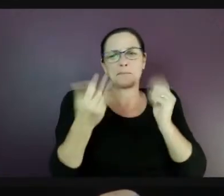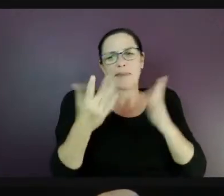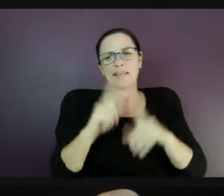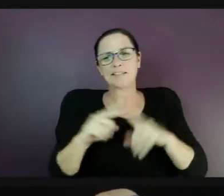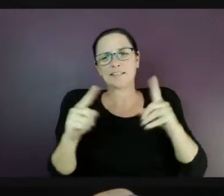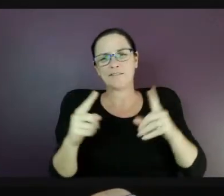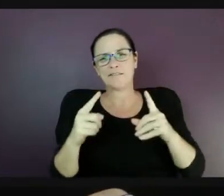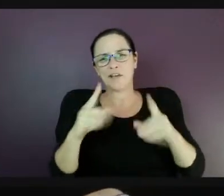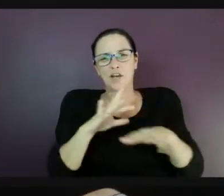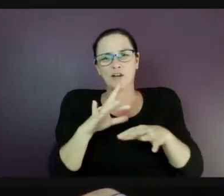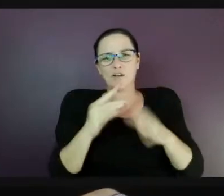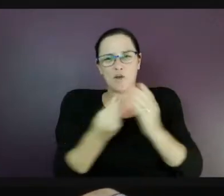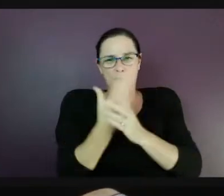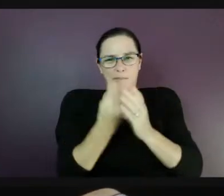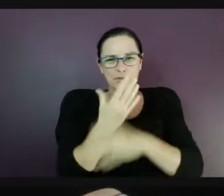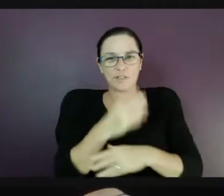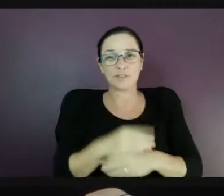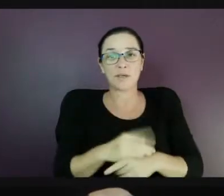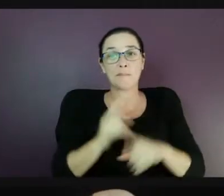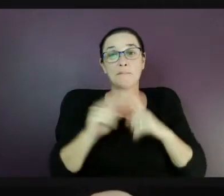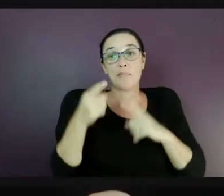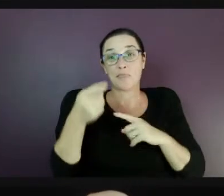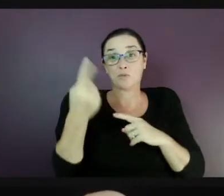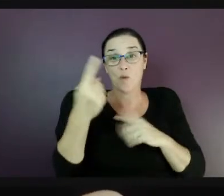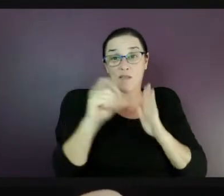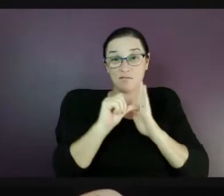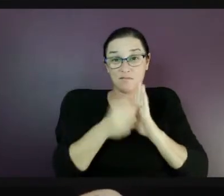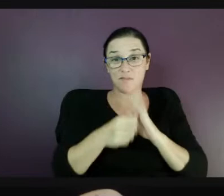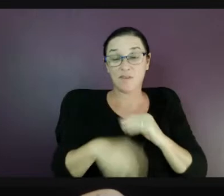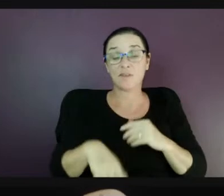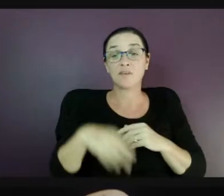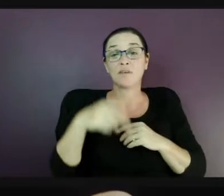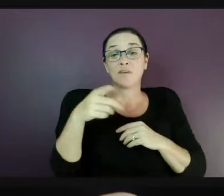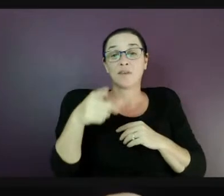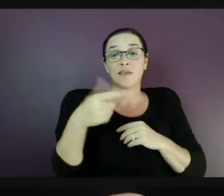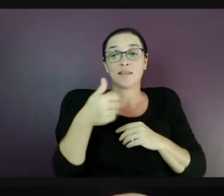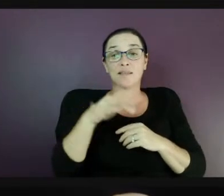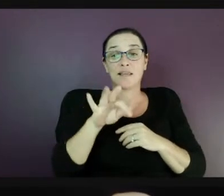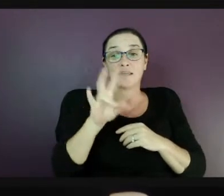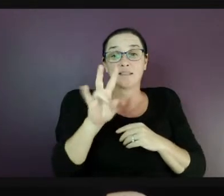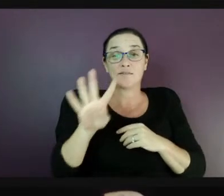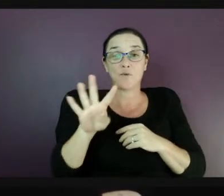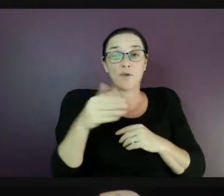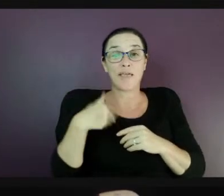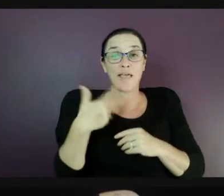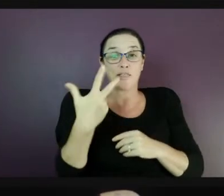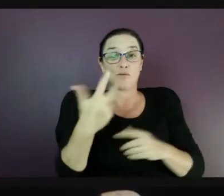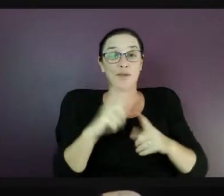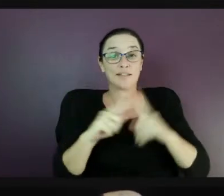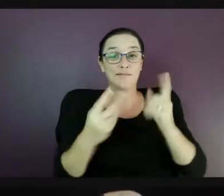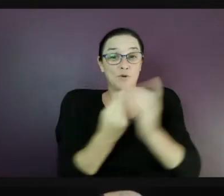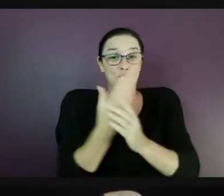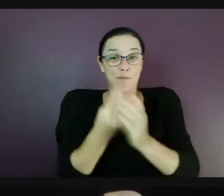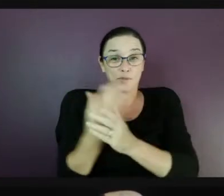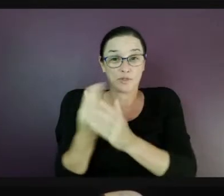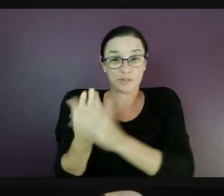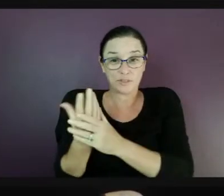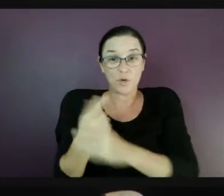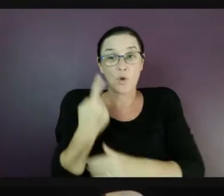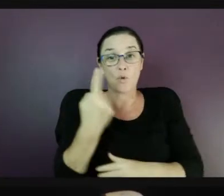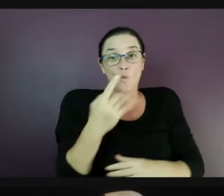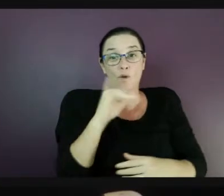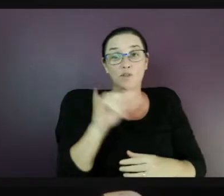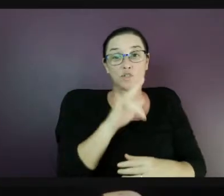is one that I wanted to highlight. In 74, there were 3 different eruptions. One was in July,